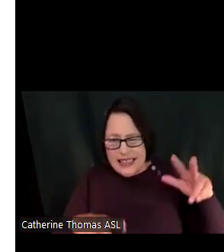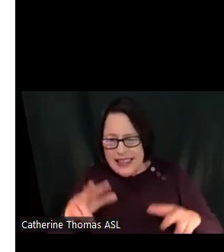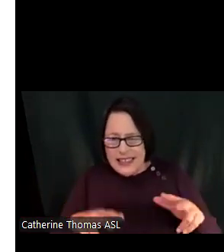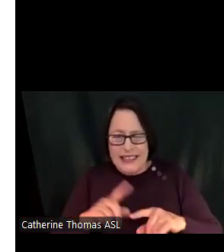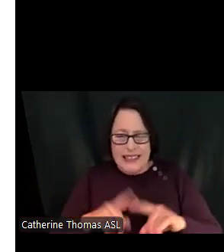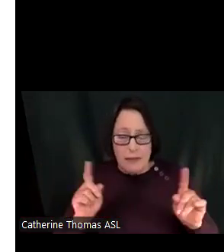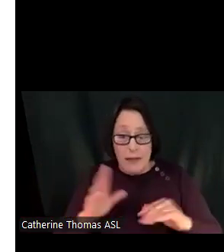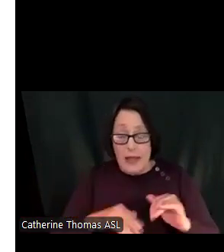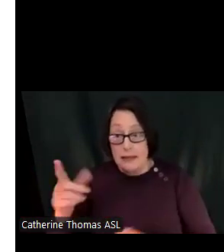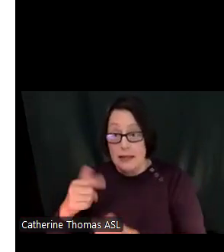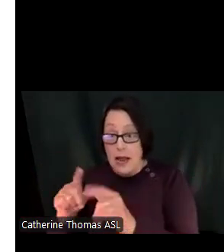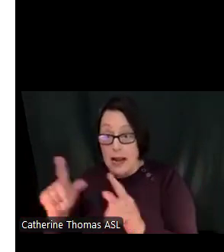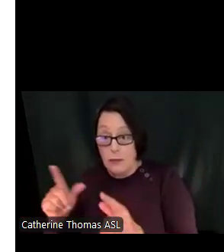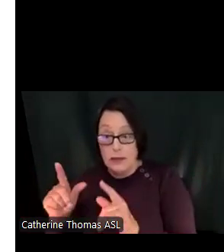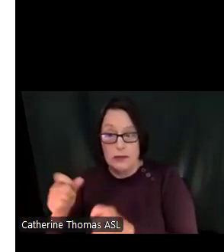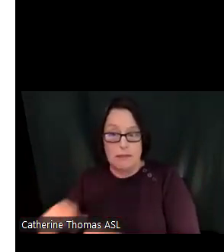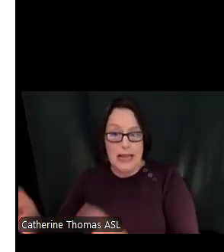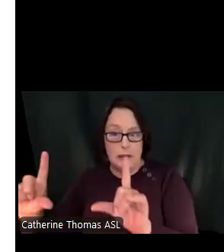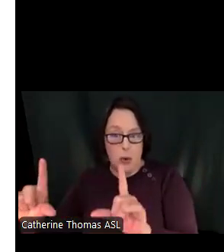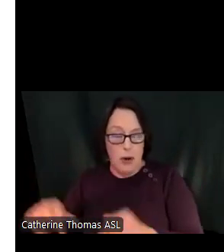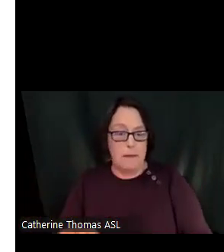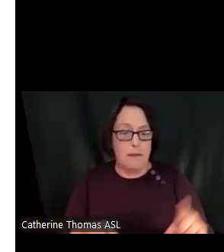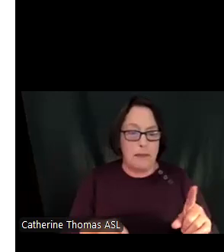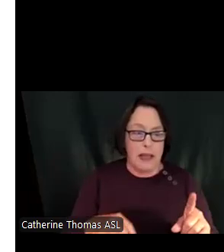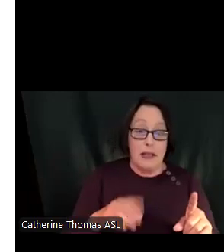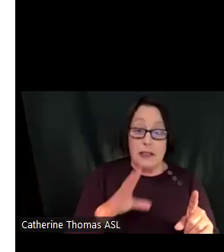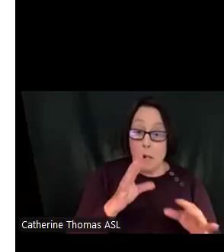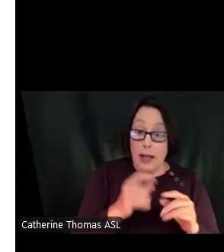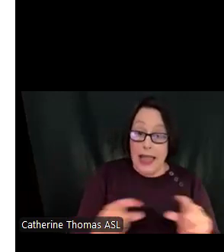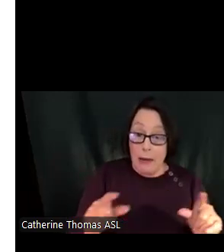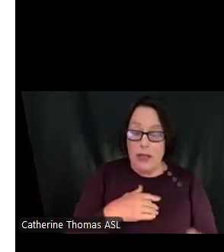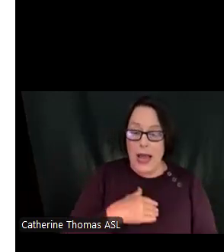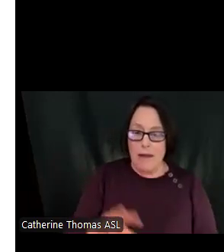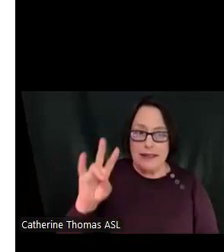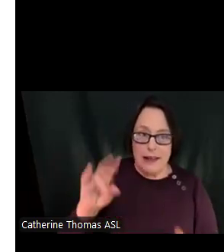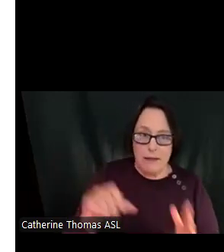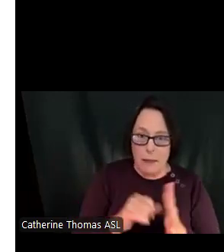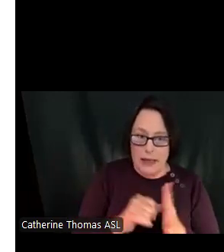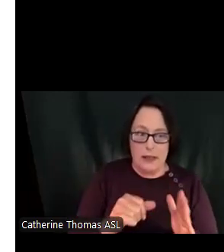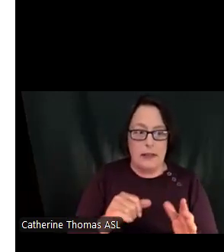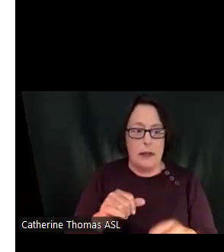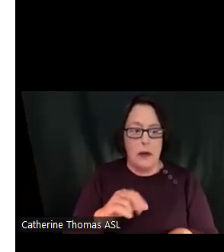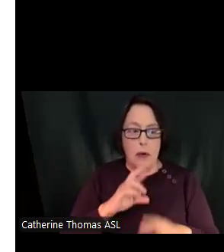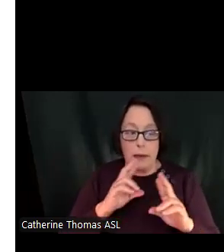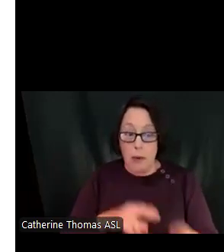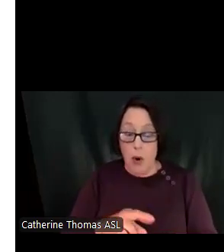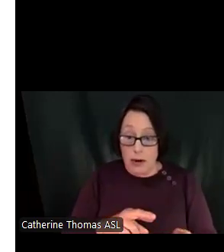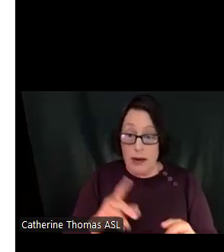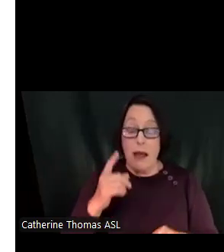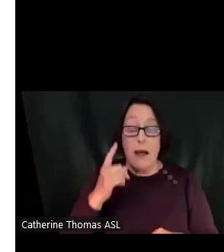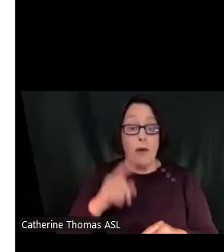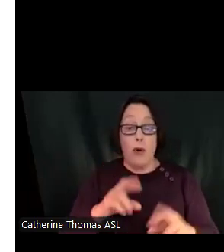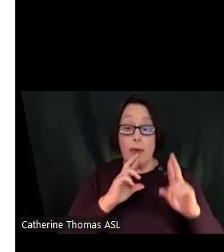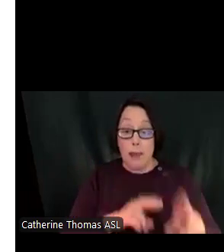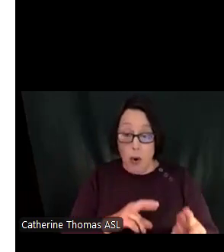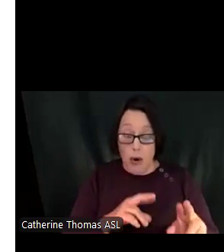language dashboard. There are 7 pages of the spoken language Power BI report. To move the report from page